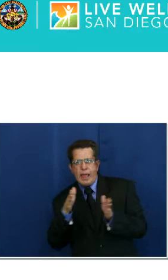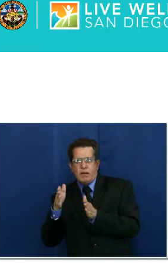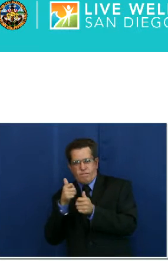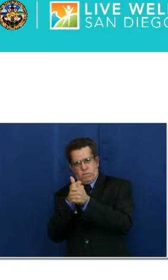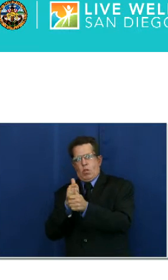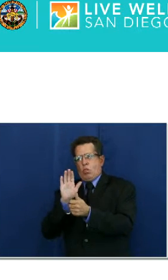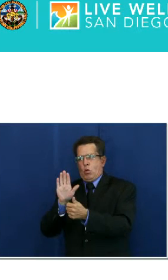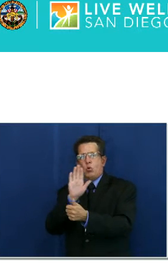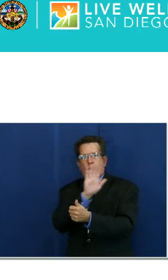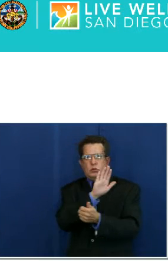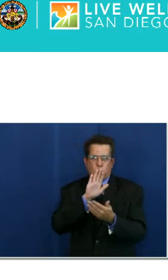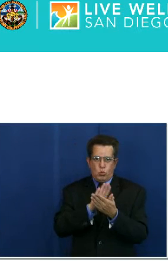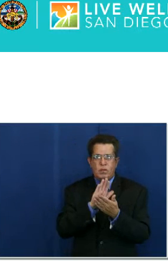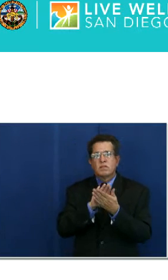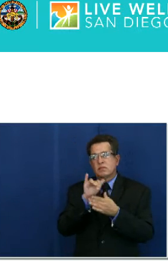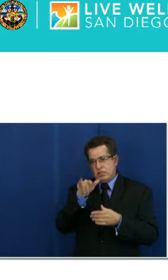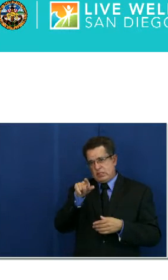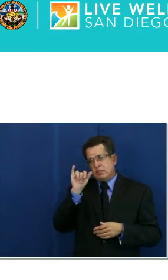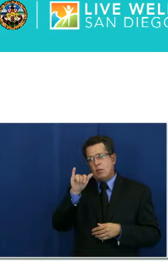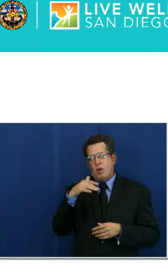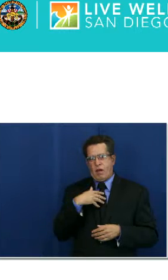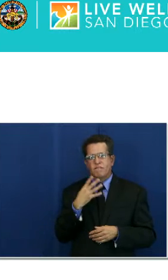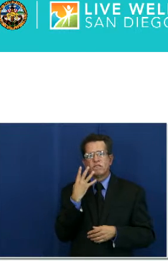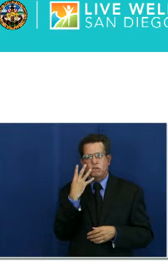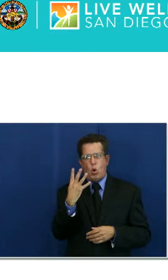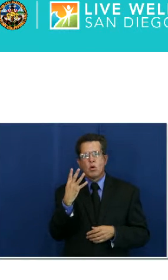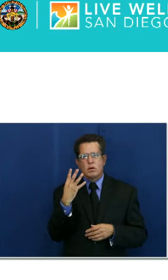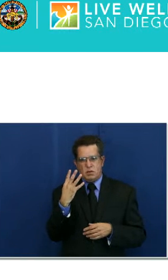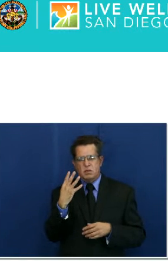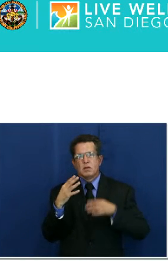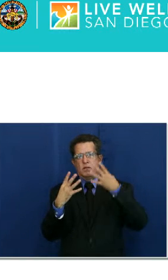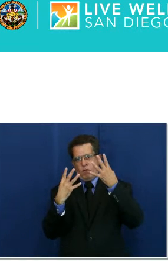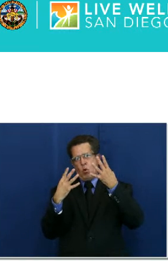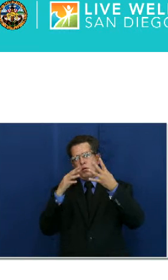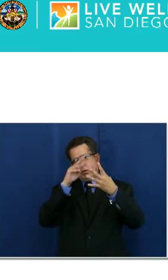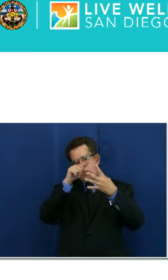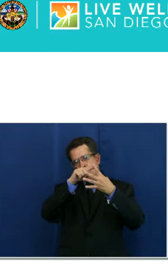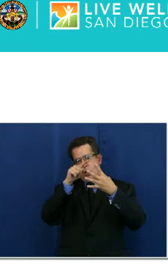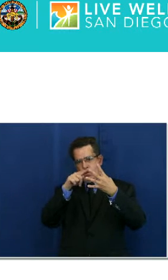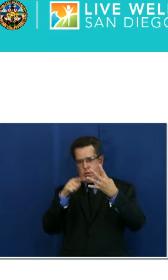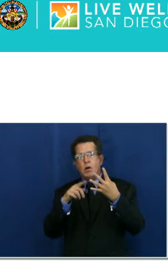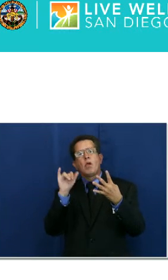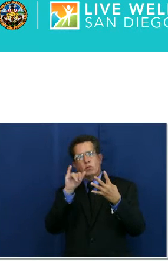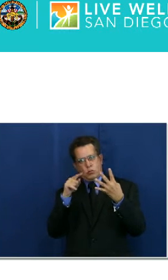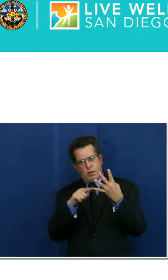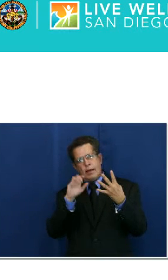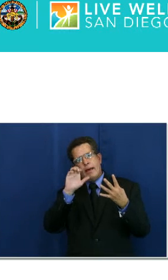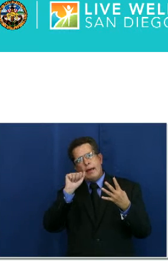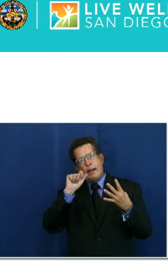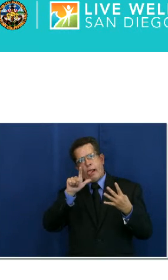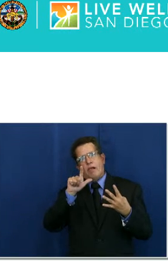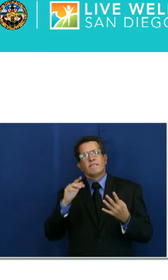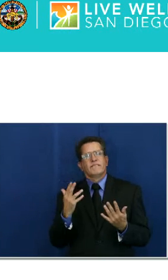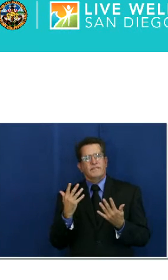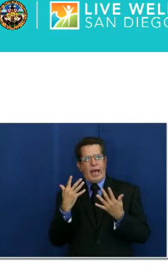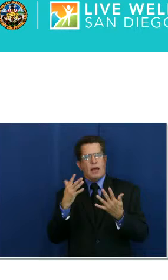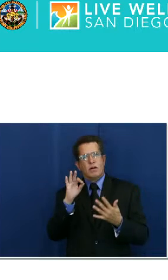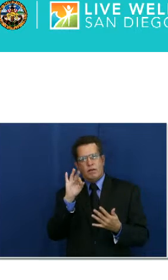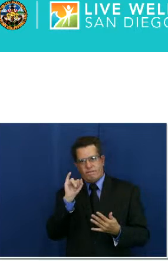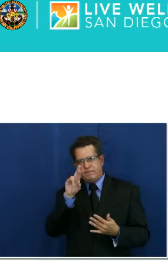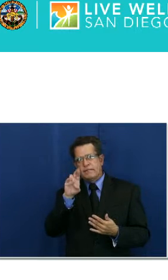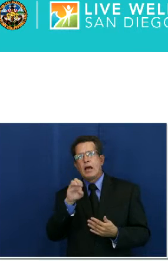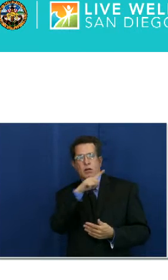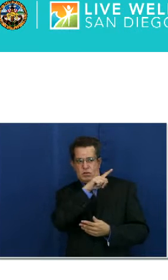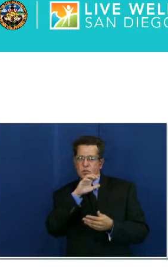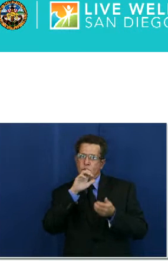the 4 school dedicated sites, we're working with our great partners in CAL FIRE. CAL FIRE has partnered with school districts,